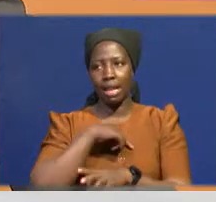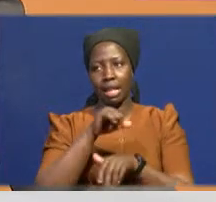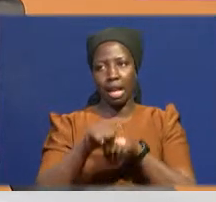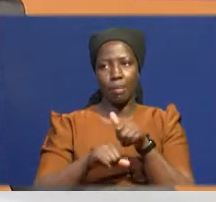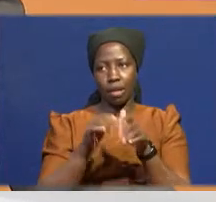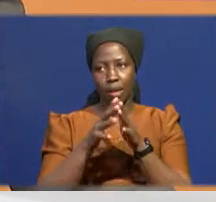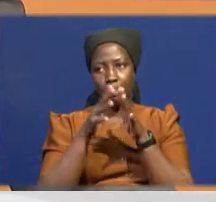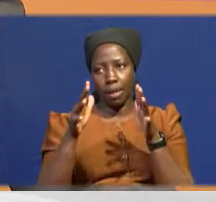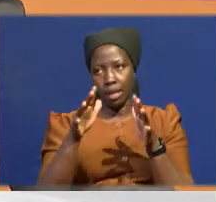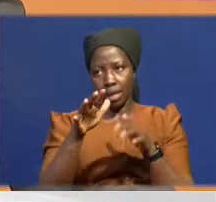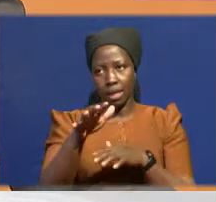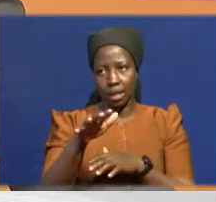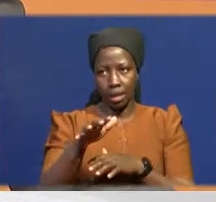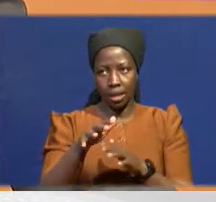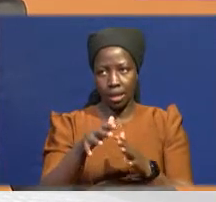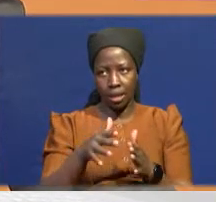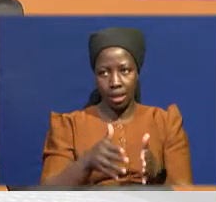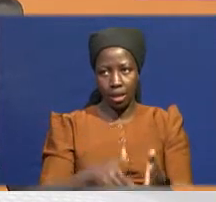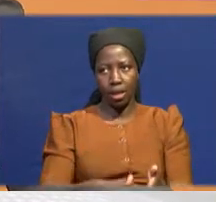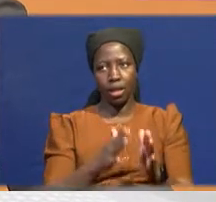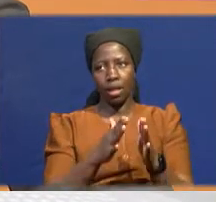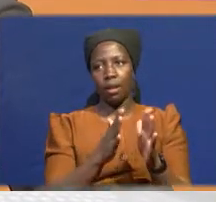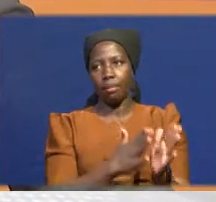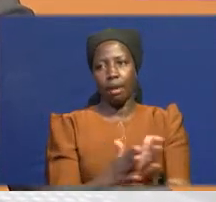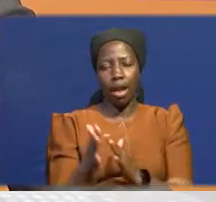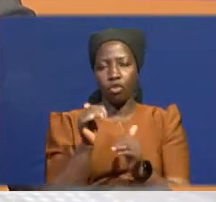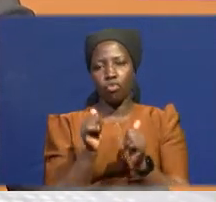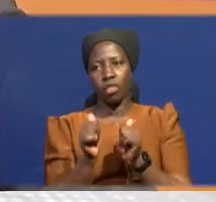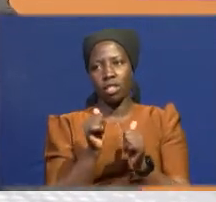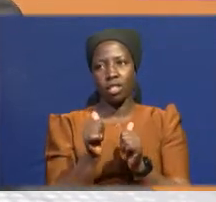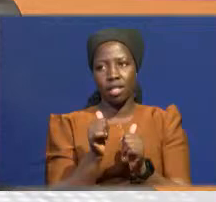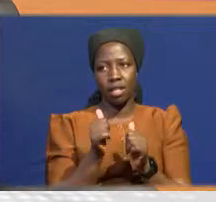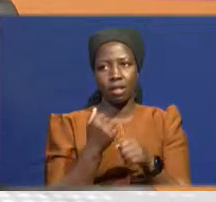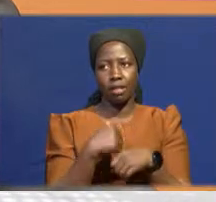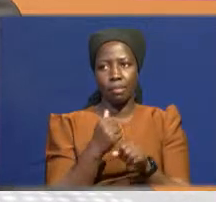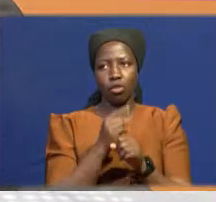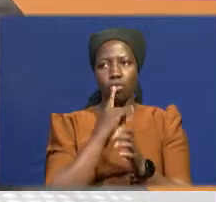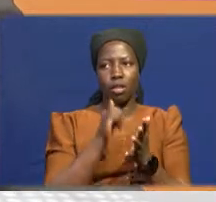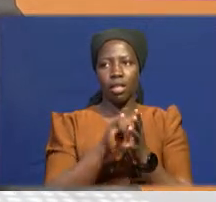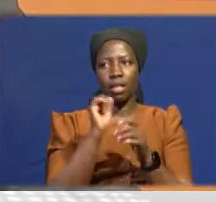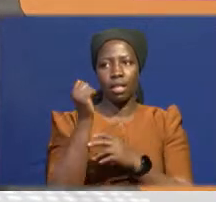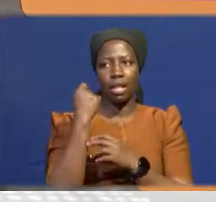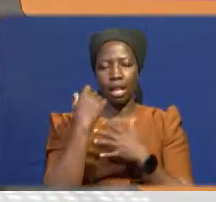plan that is being set up so that Kenyans can adhere to it over Easter weekend.